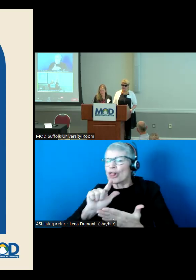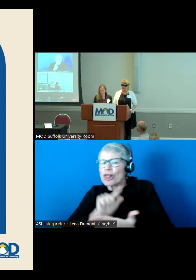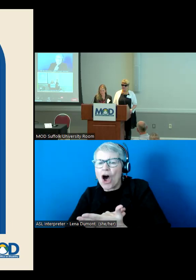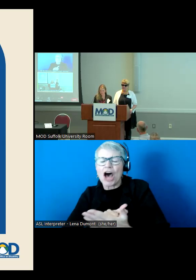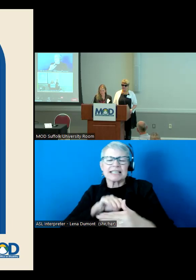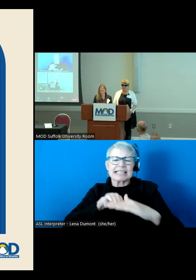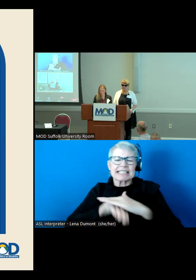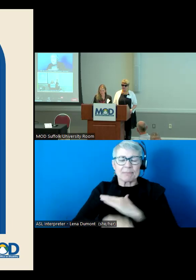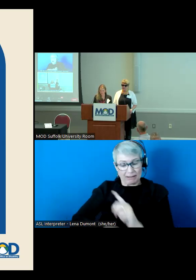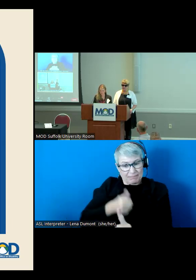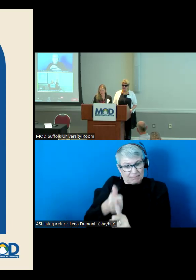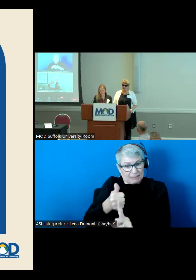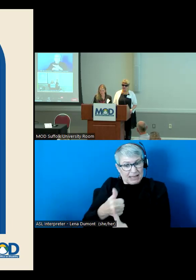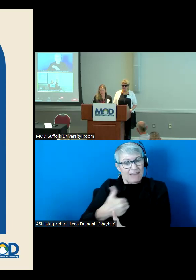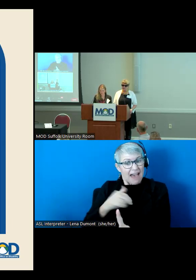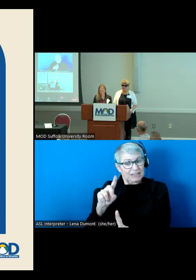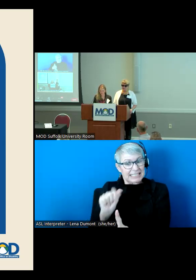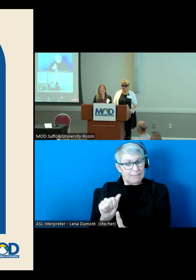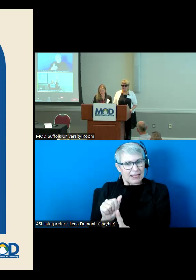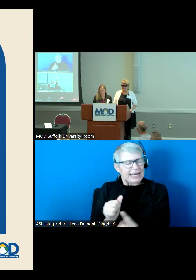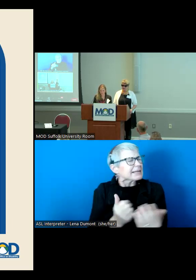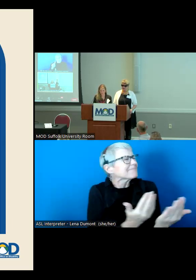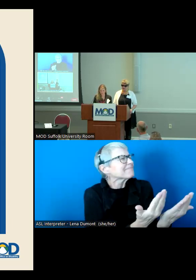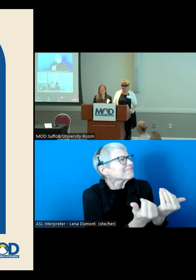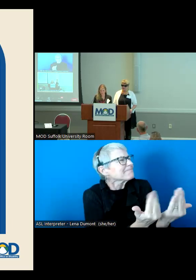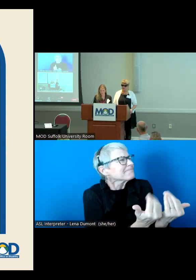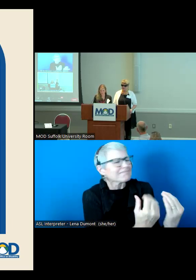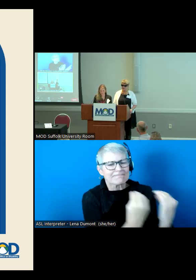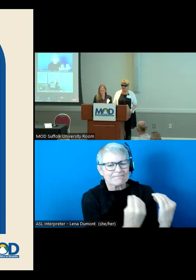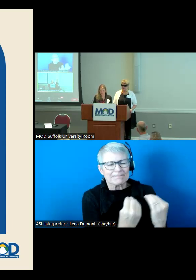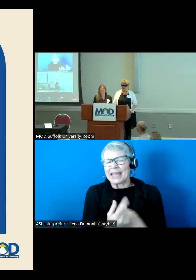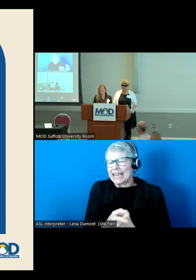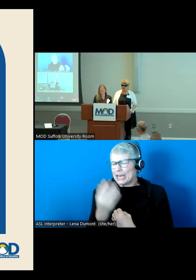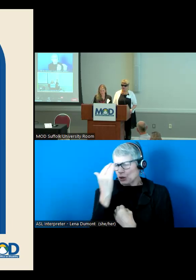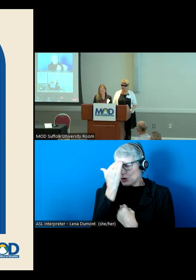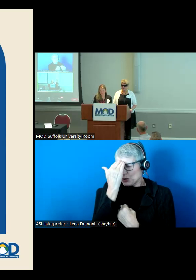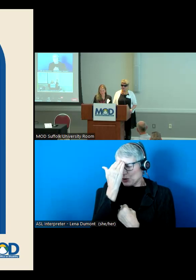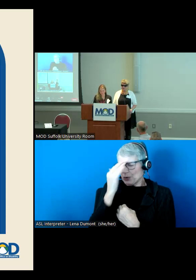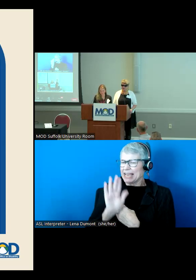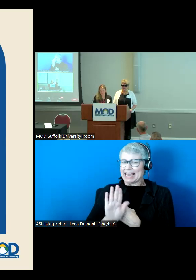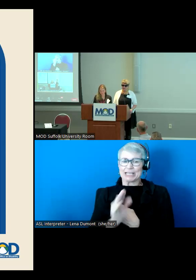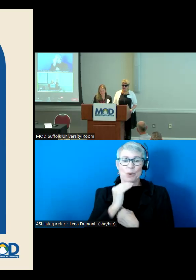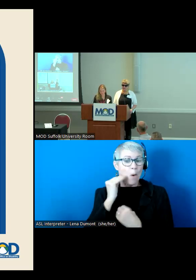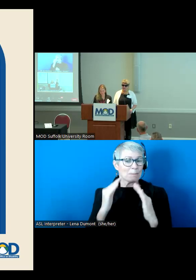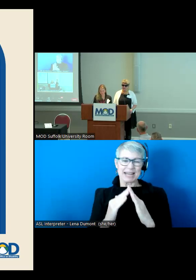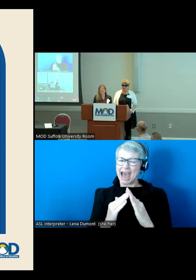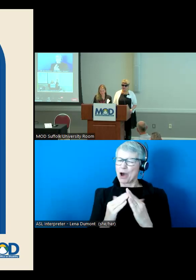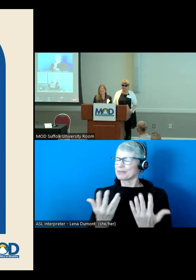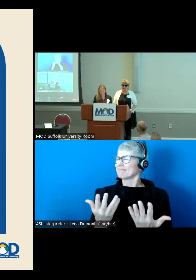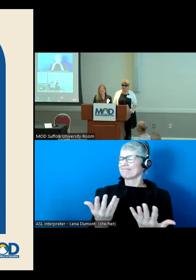person with a disability, he knew that things were not right in Spencer. He knew that there were